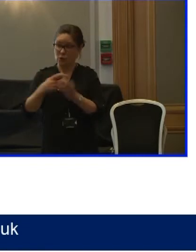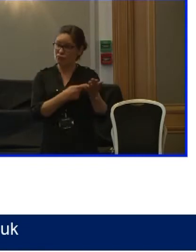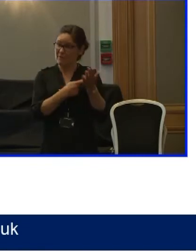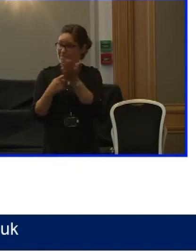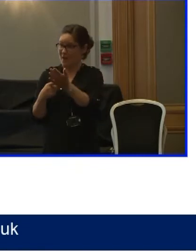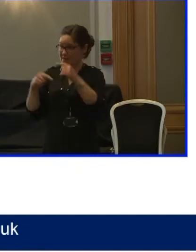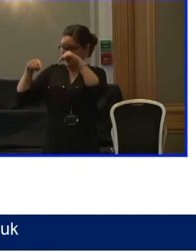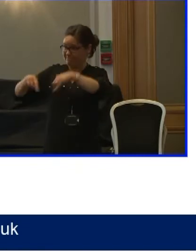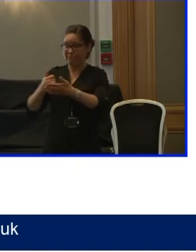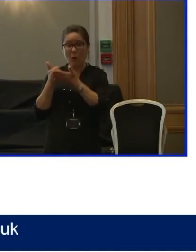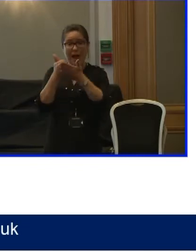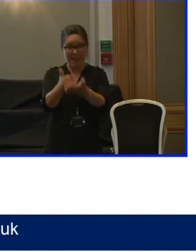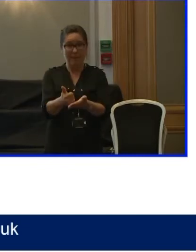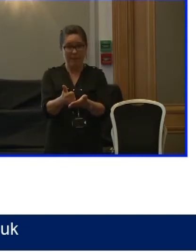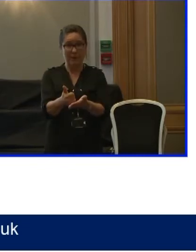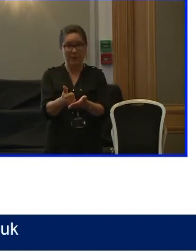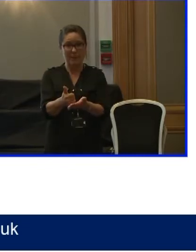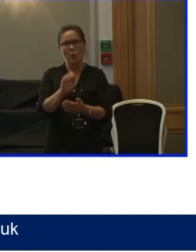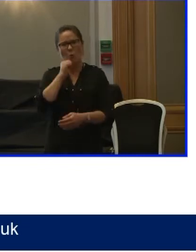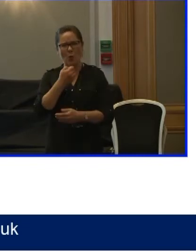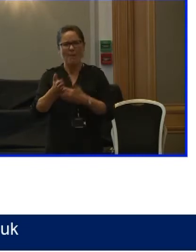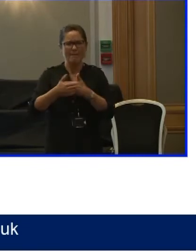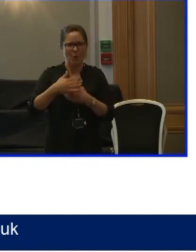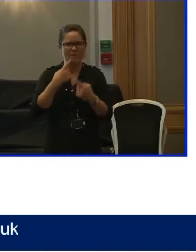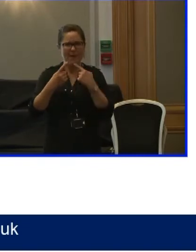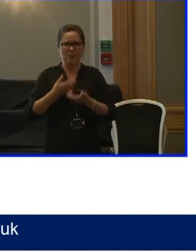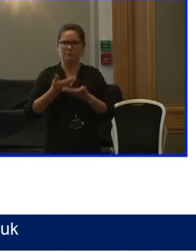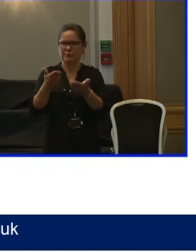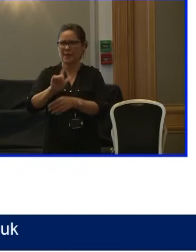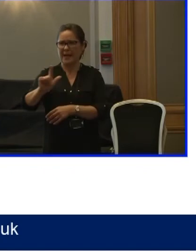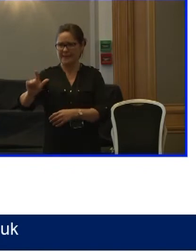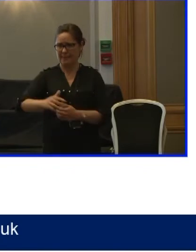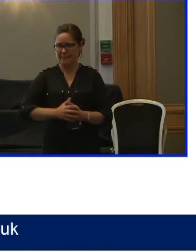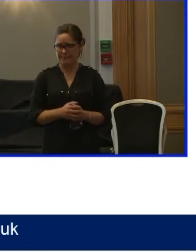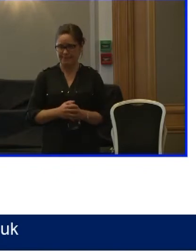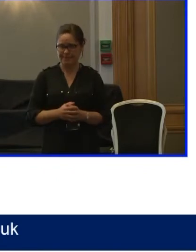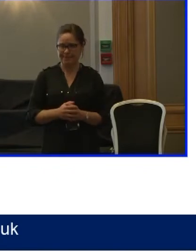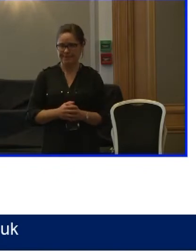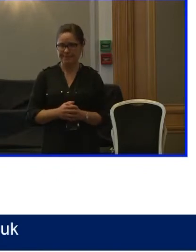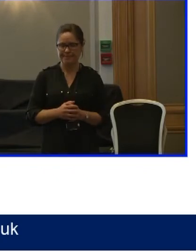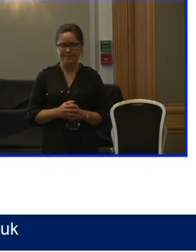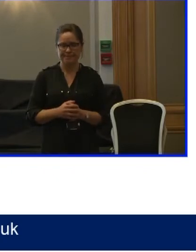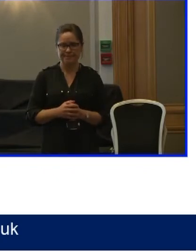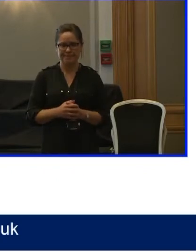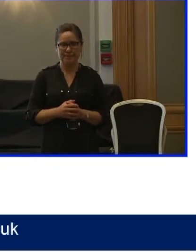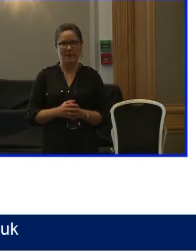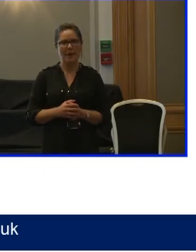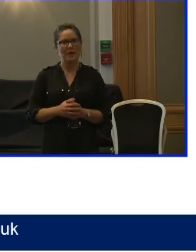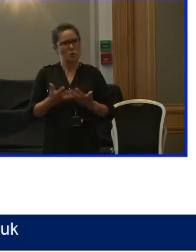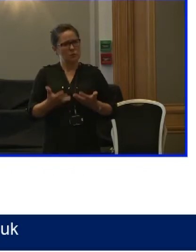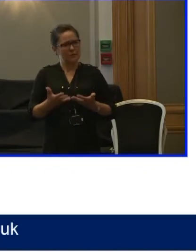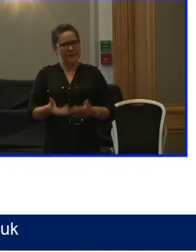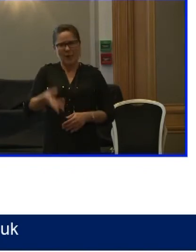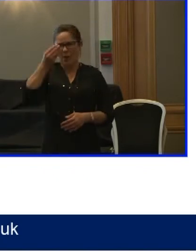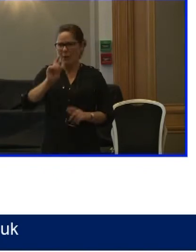referrals and signposting to us later on. We'll also learn a little bit more about the services that you provide,